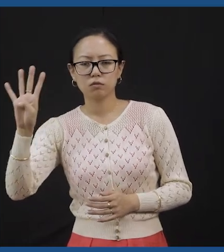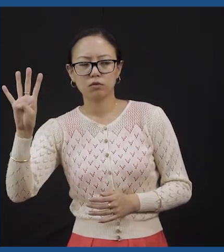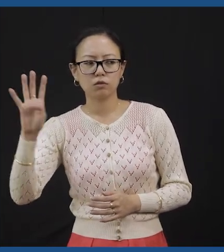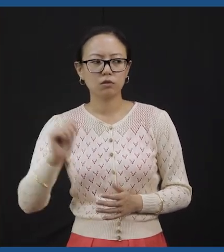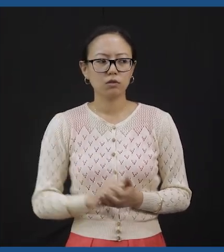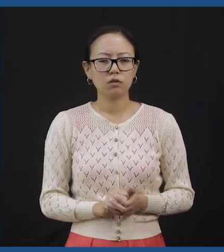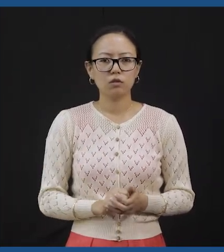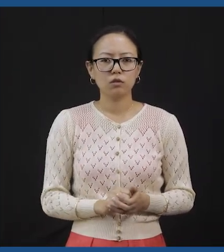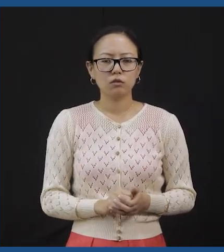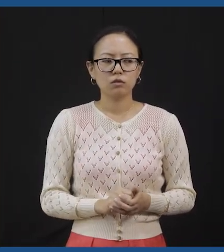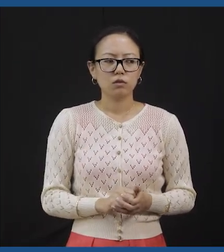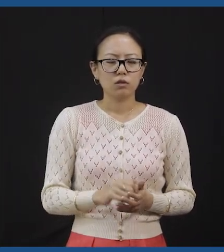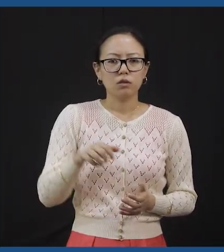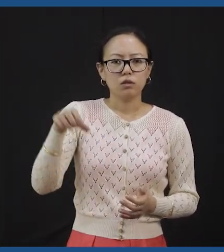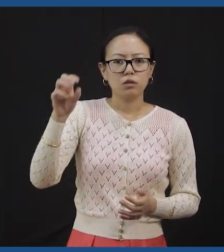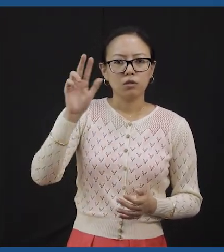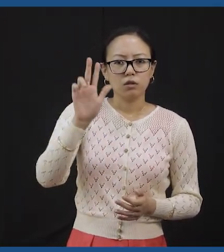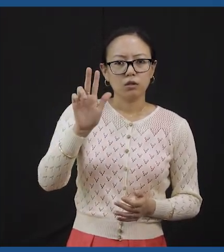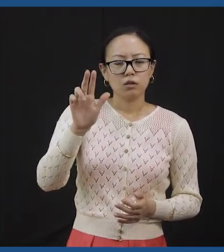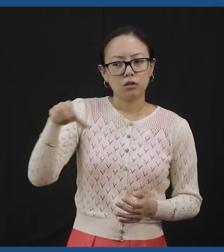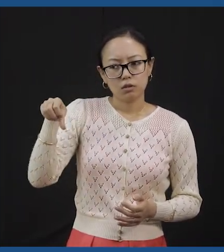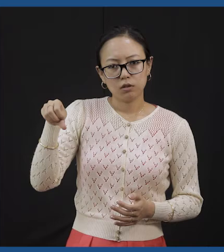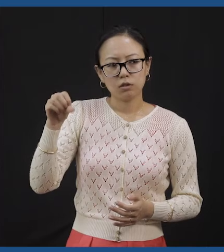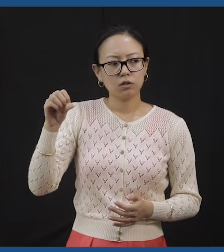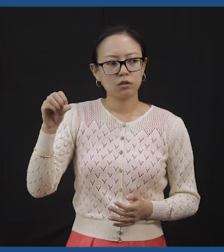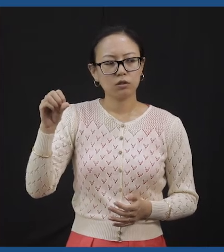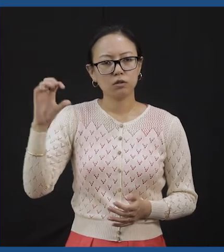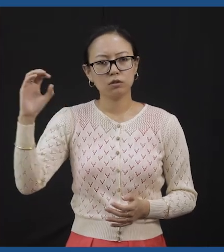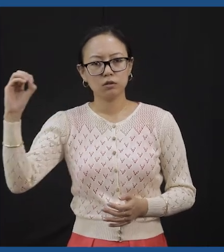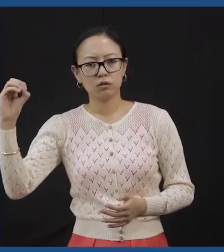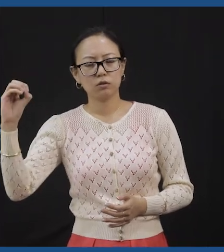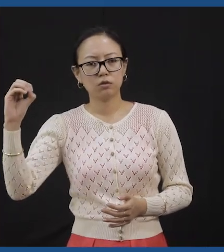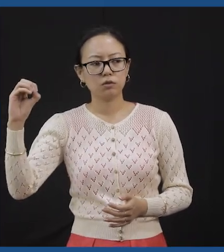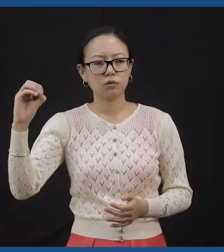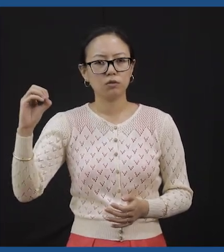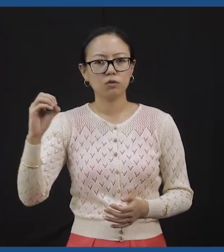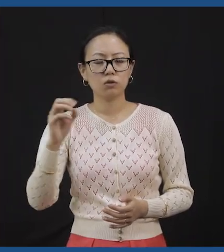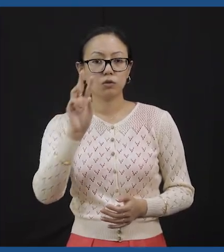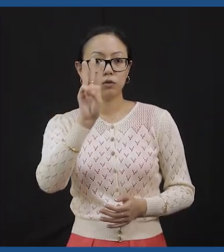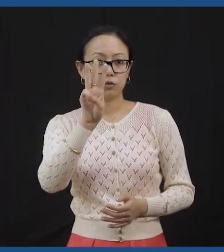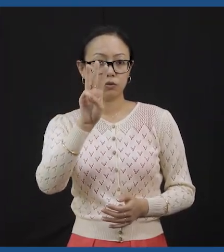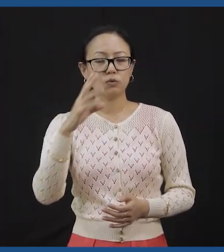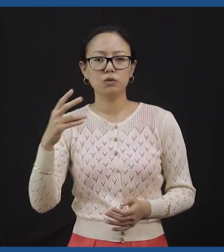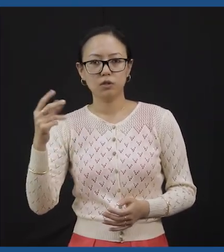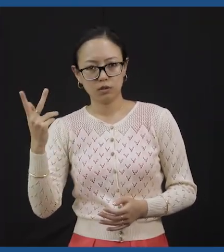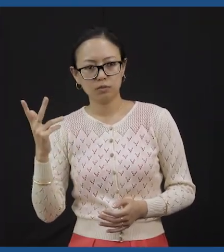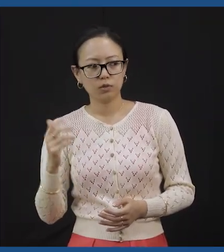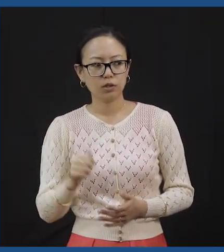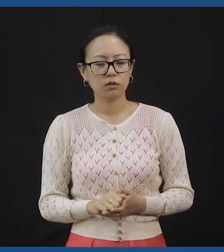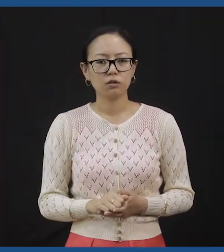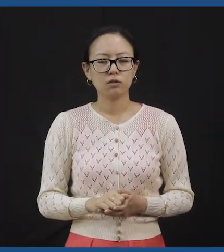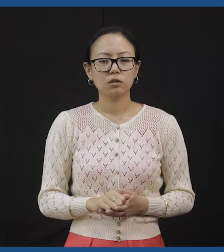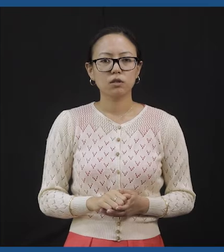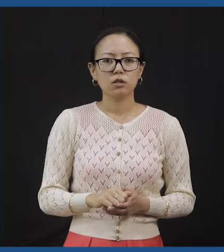3 digits, 64 is only 2 digits. So let me repeat again. The greater number or